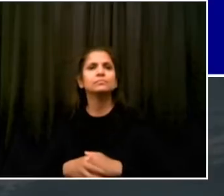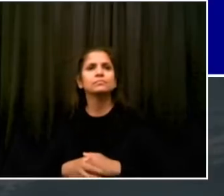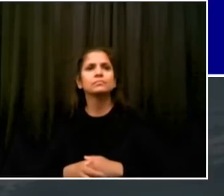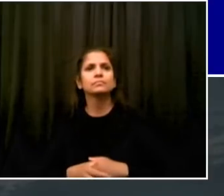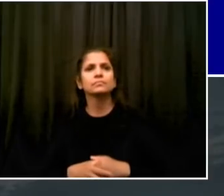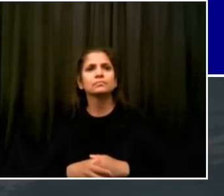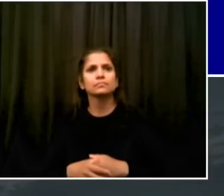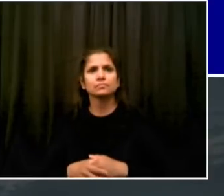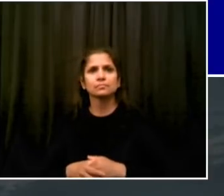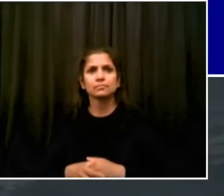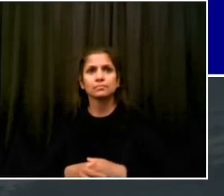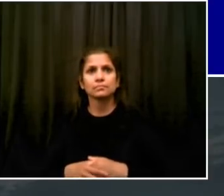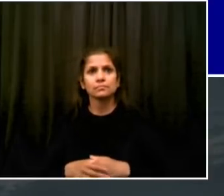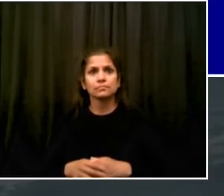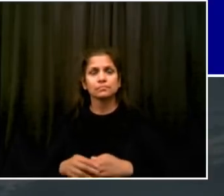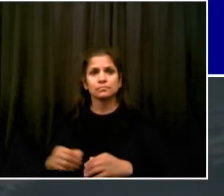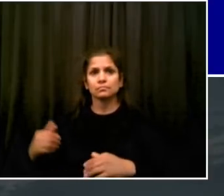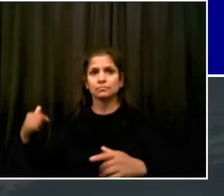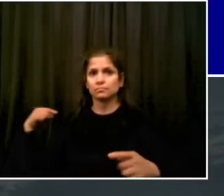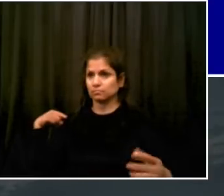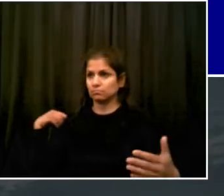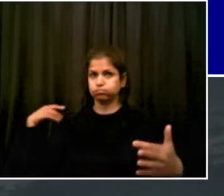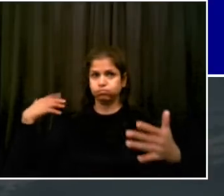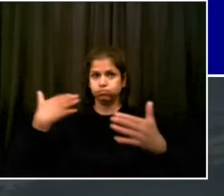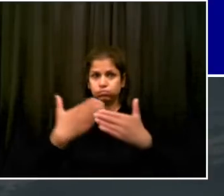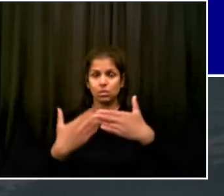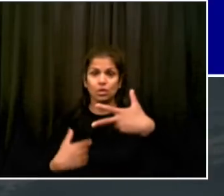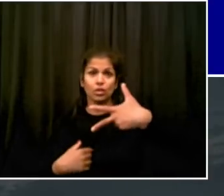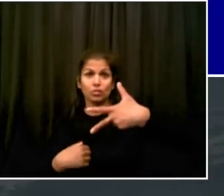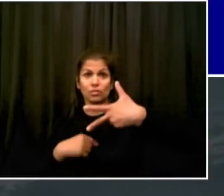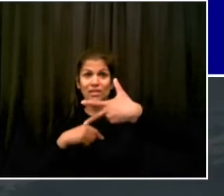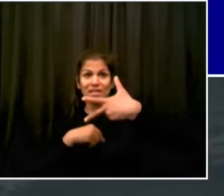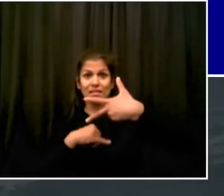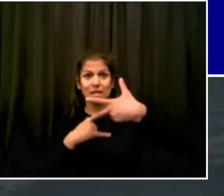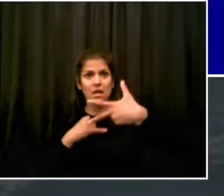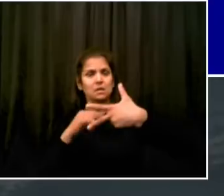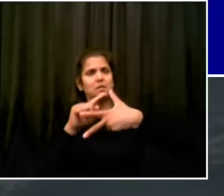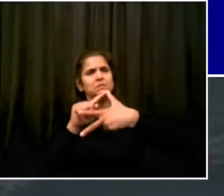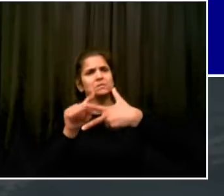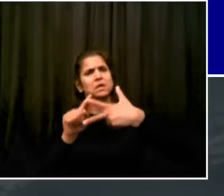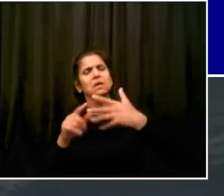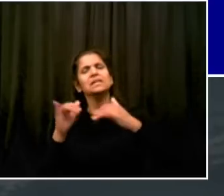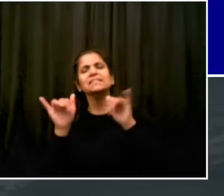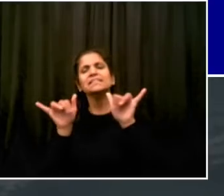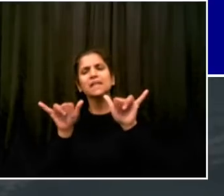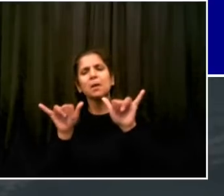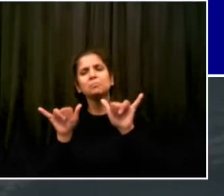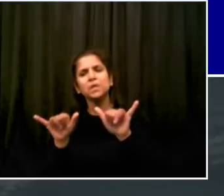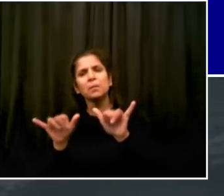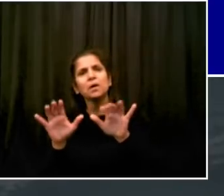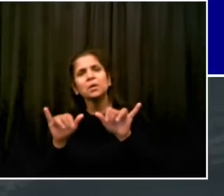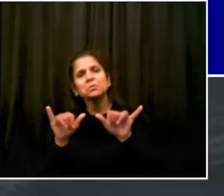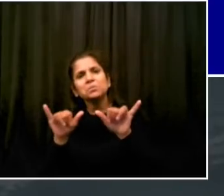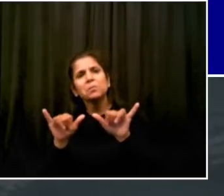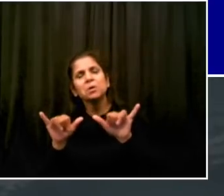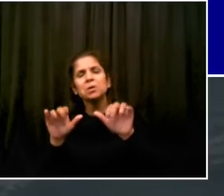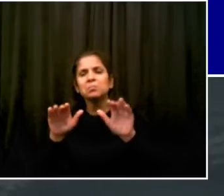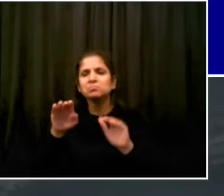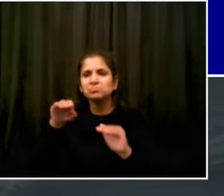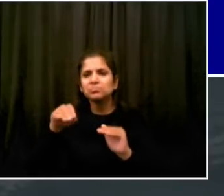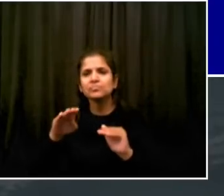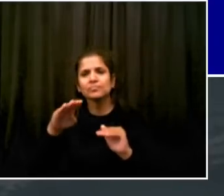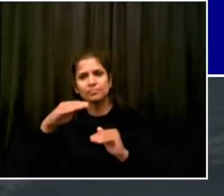of trend lines. First, daily number of people admitted to hospitals for suspected COVID-19. So the threshold is to stay